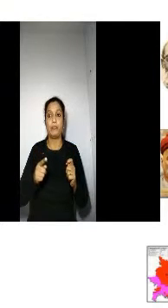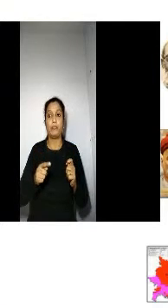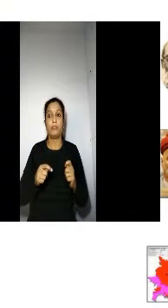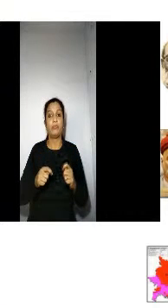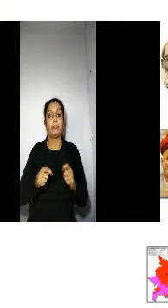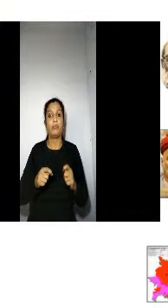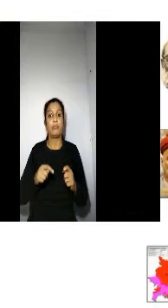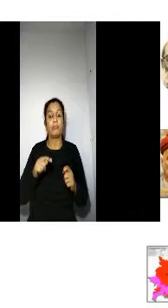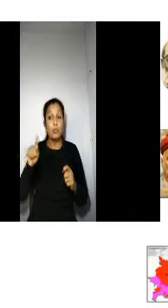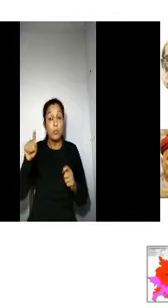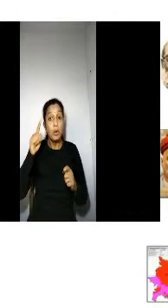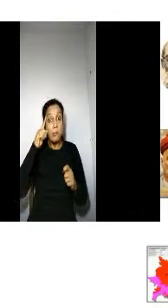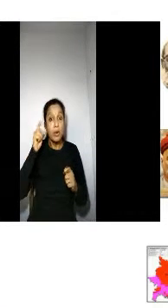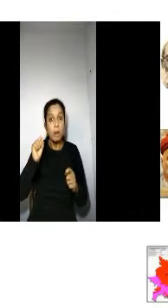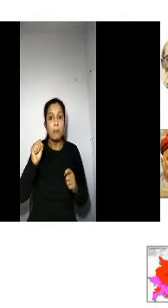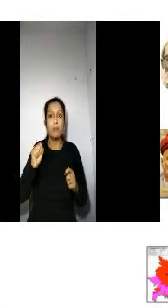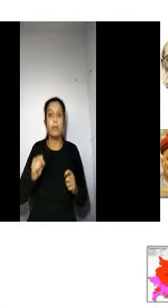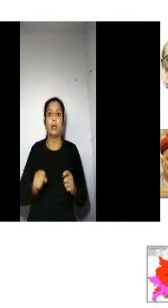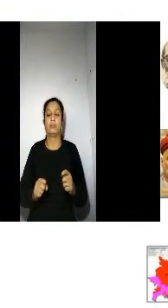among people.